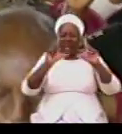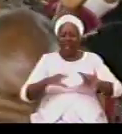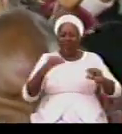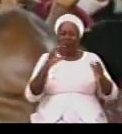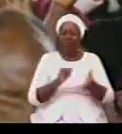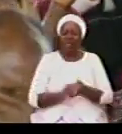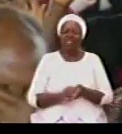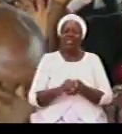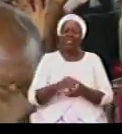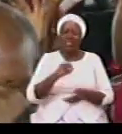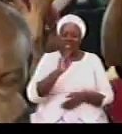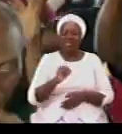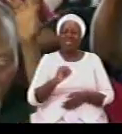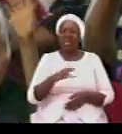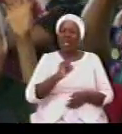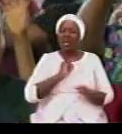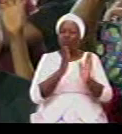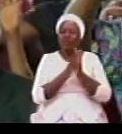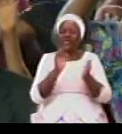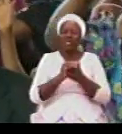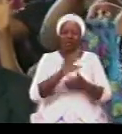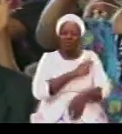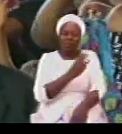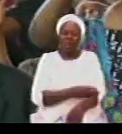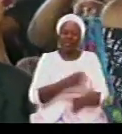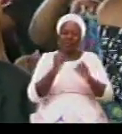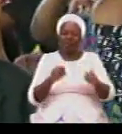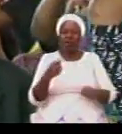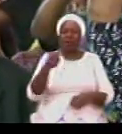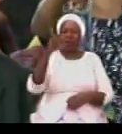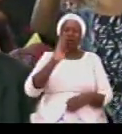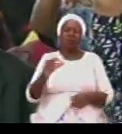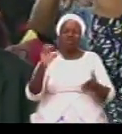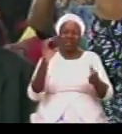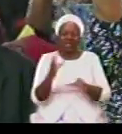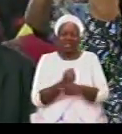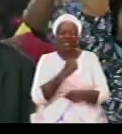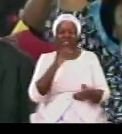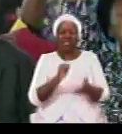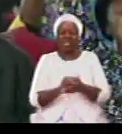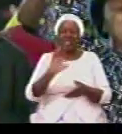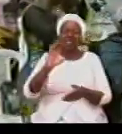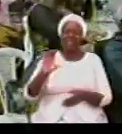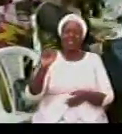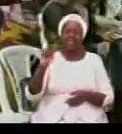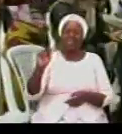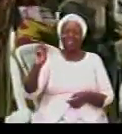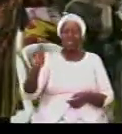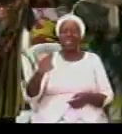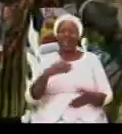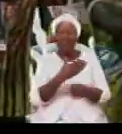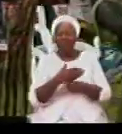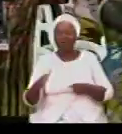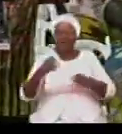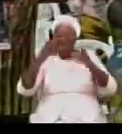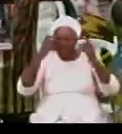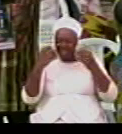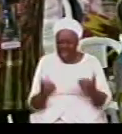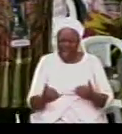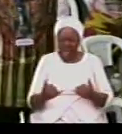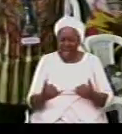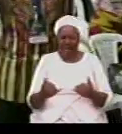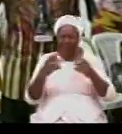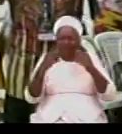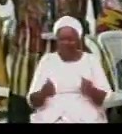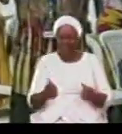will take that cancer away instantaneously in Jesus' name.